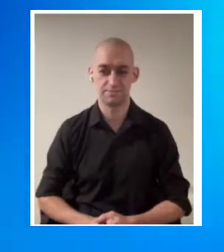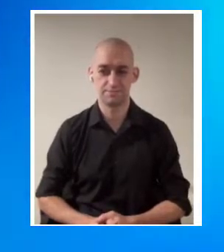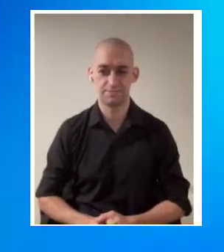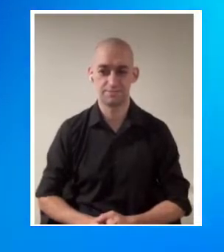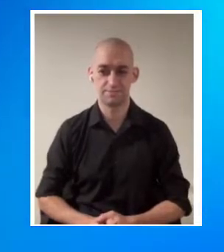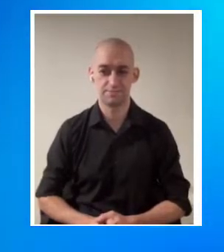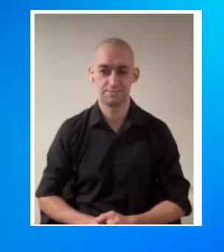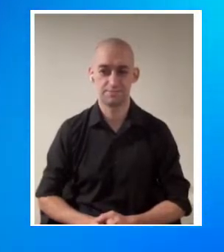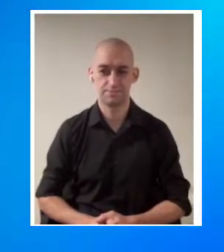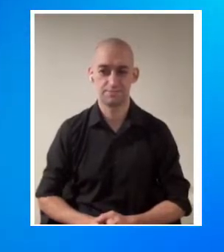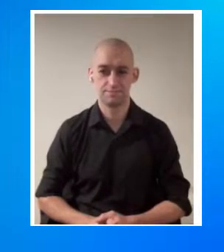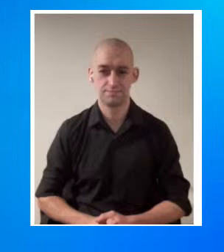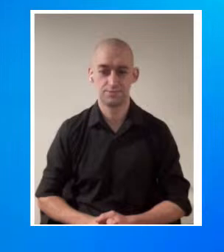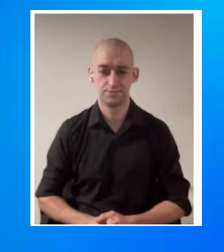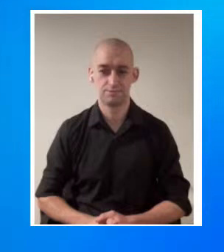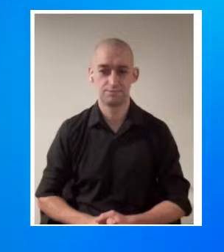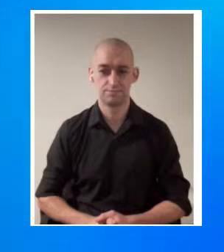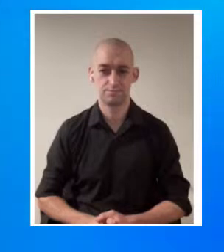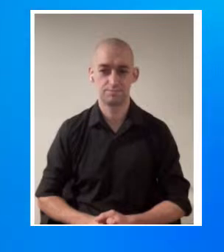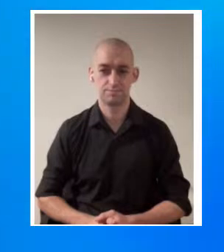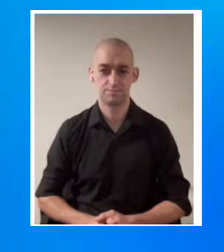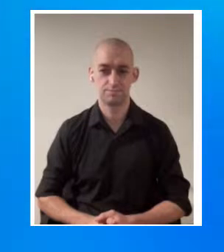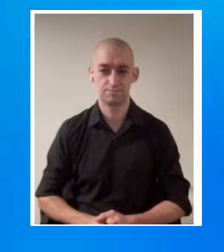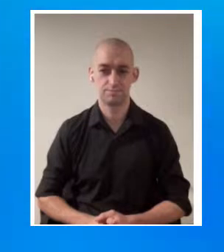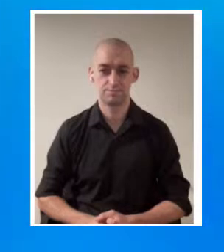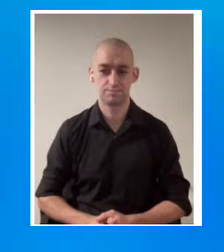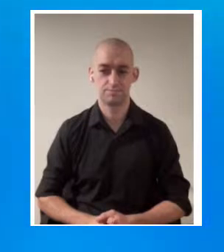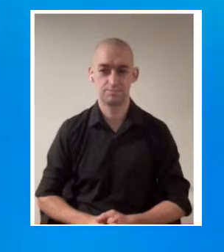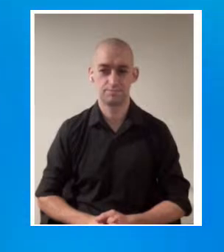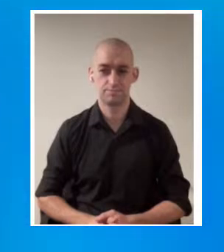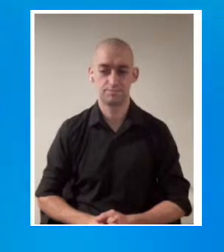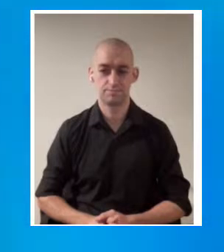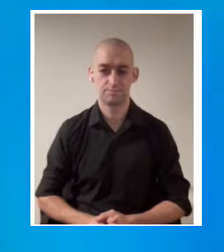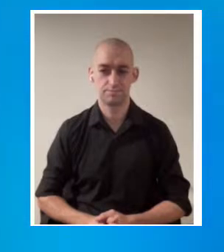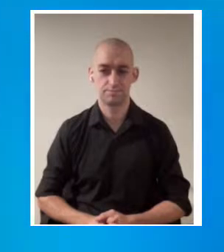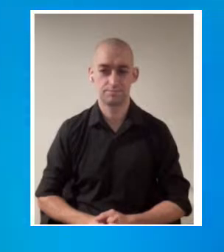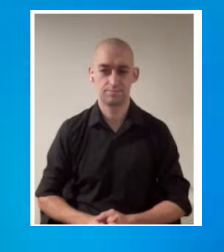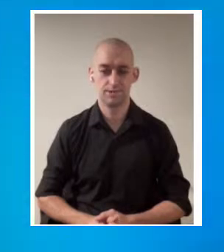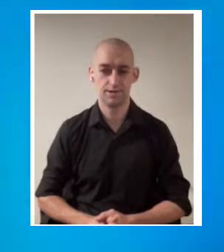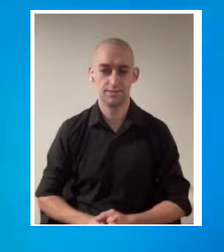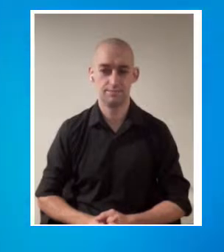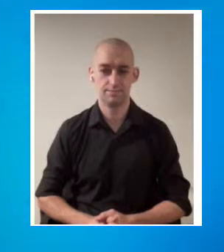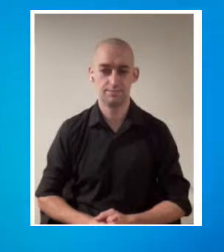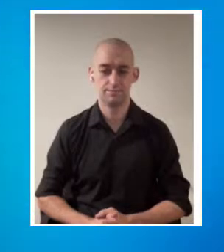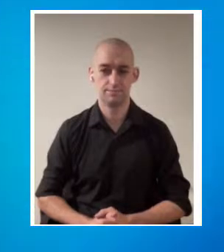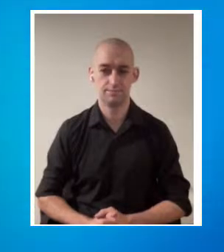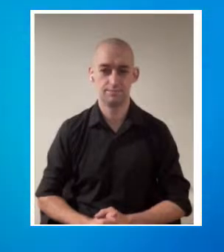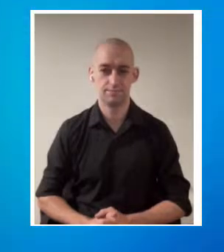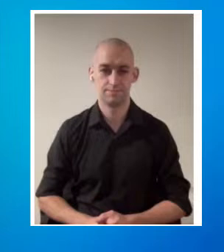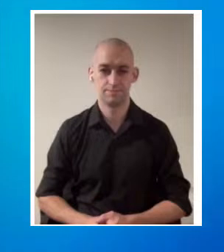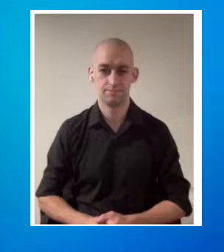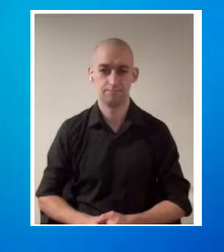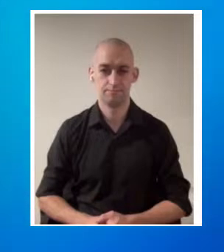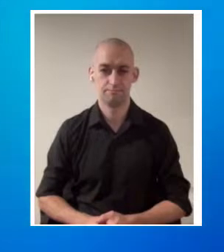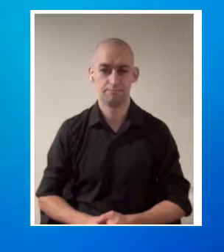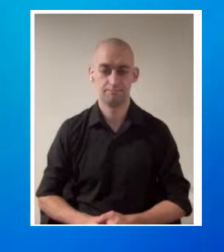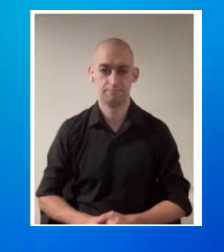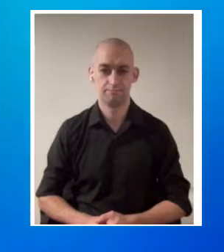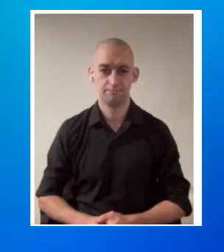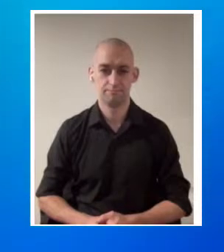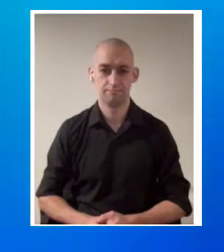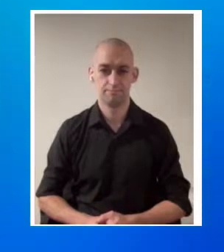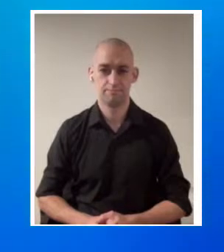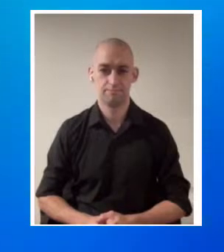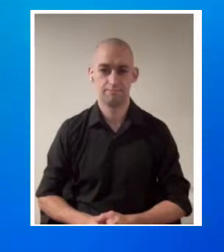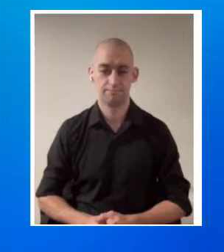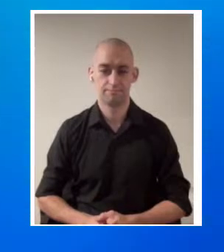know, I know there's a lot of moving parts. It goes parts. to Maria and then what? Yeah. But it goes to everyone and then including Maria, who